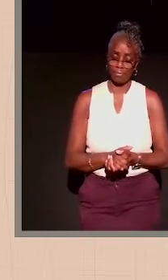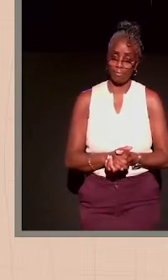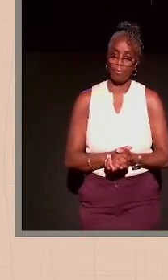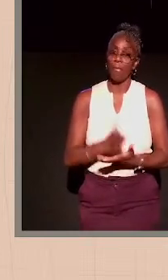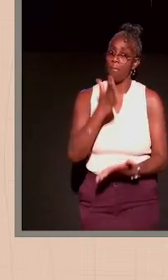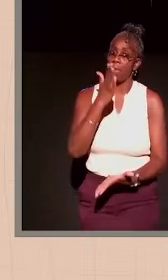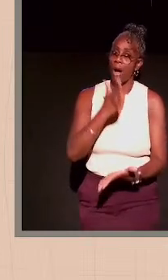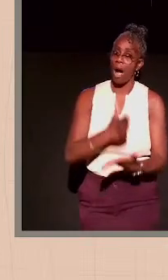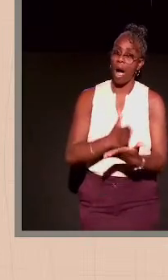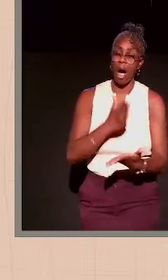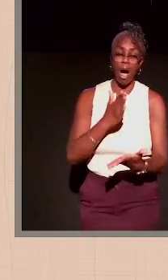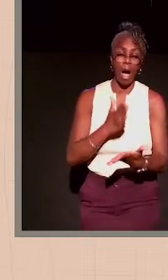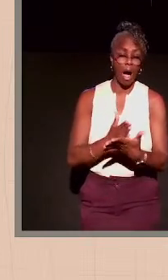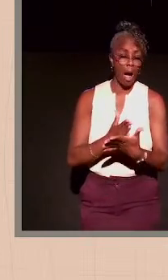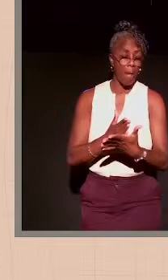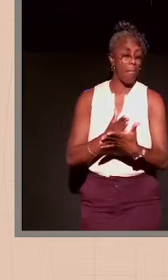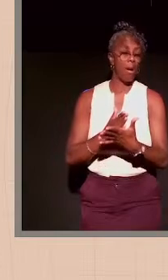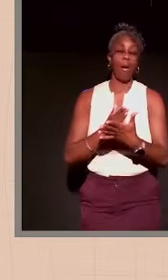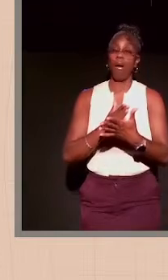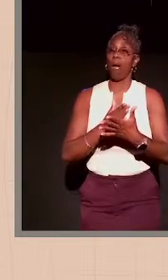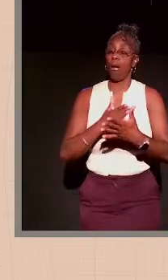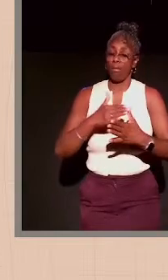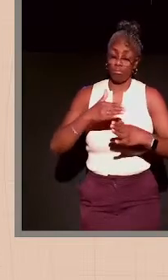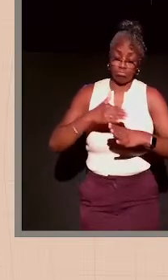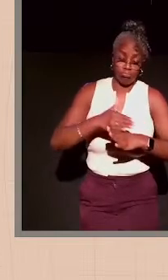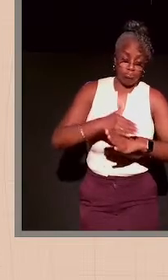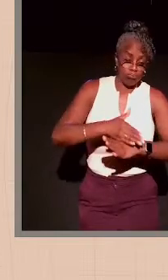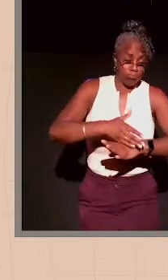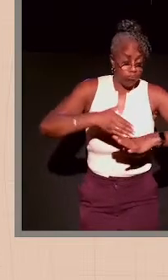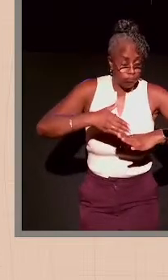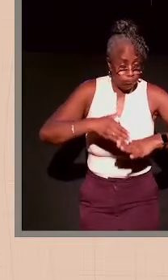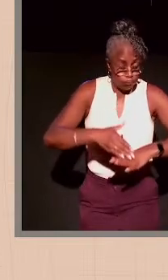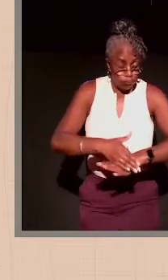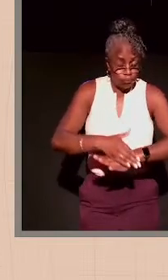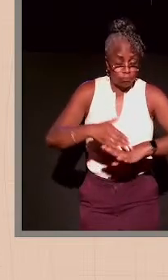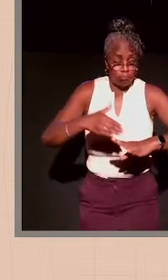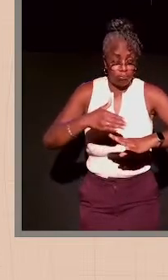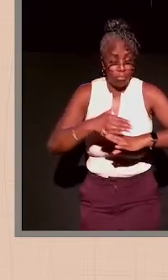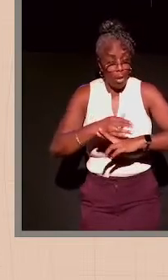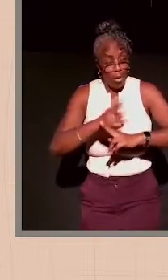definitely spent a lot of time viewing